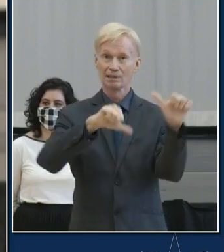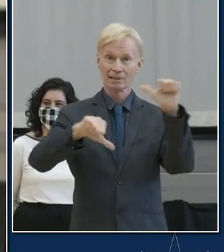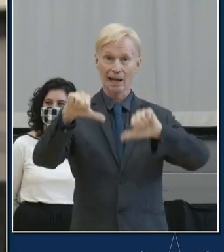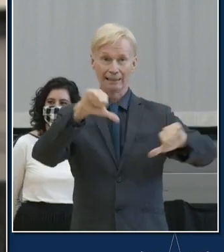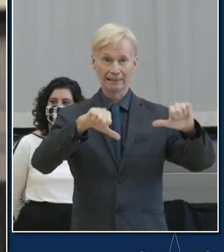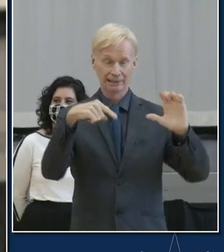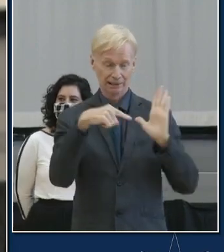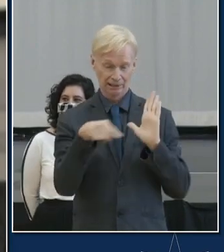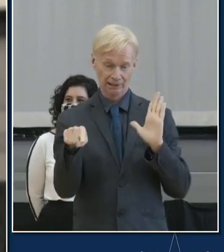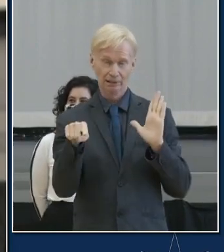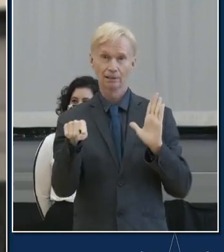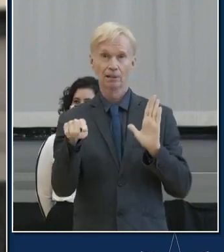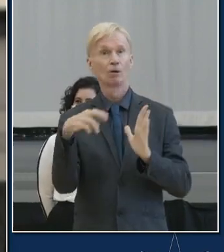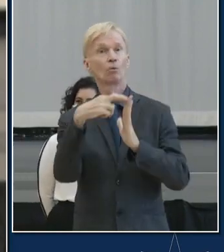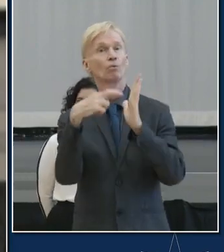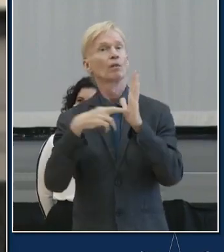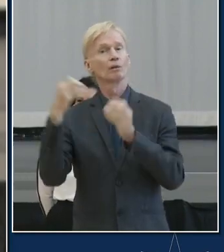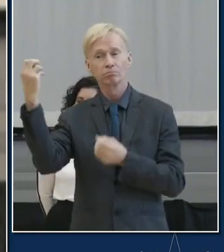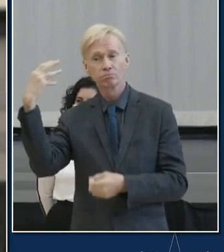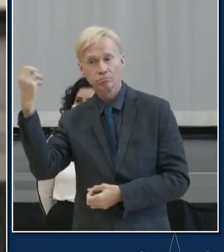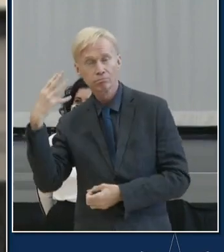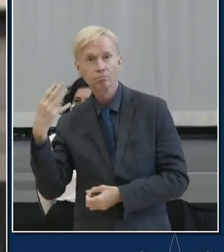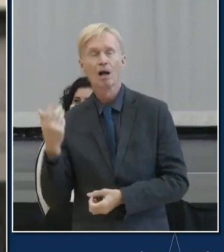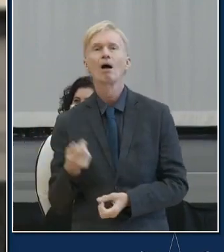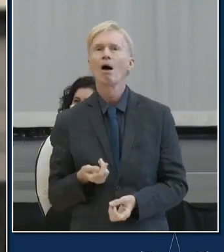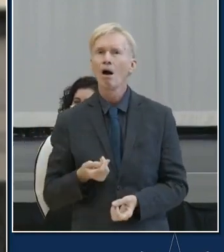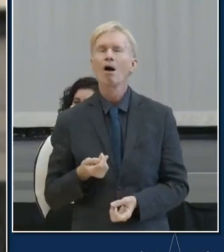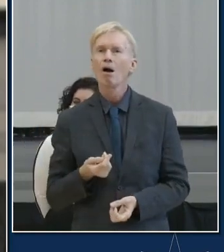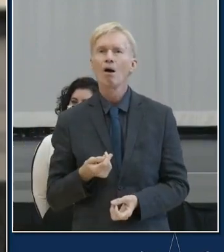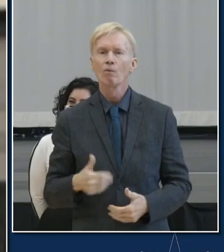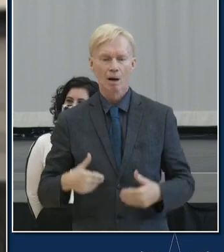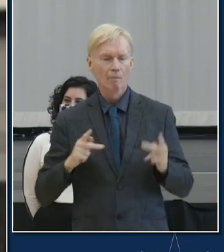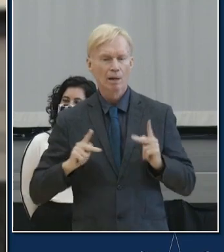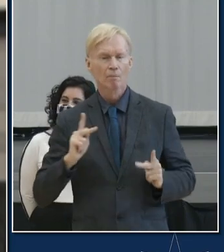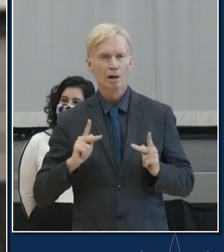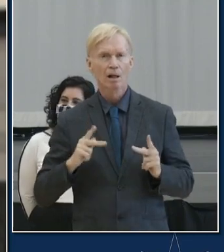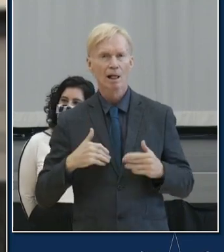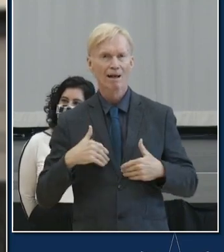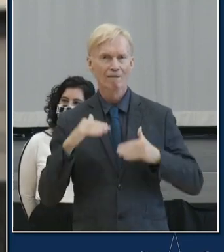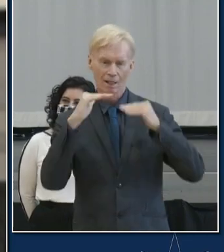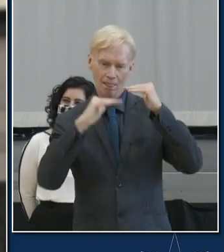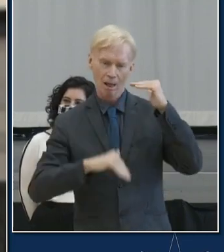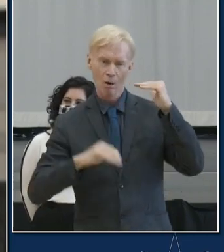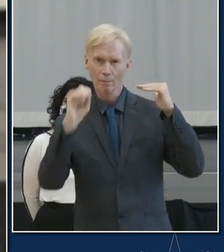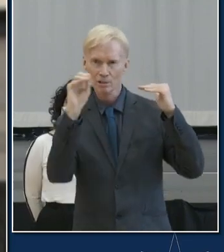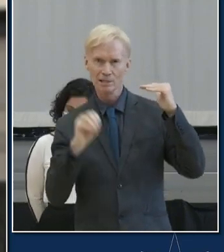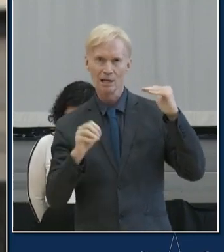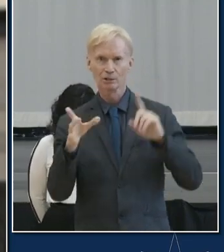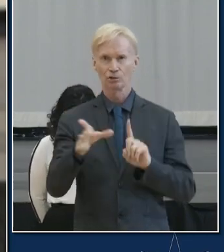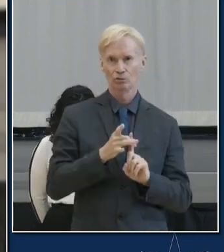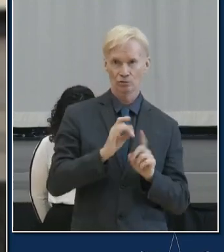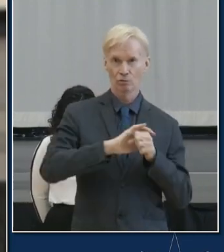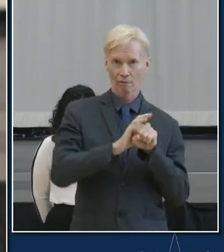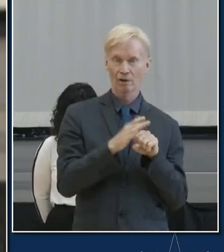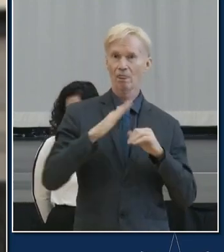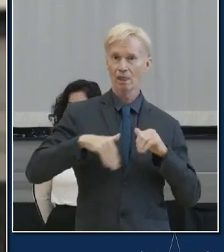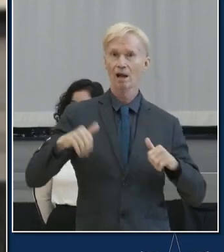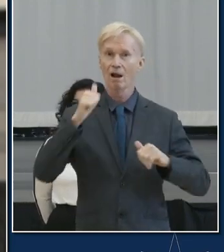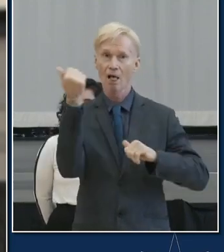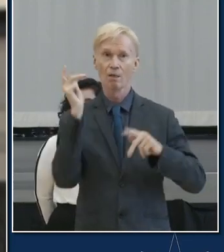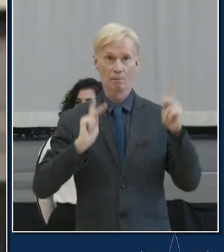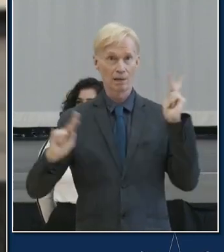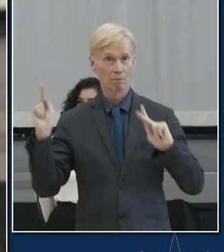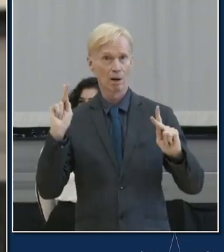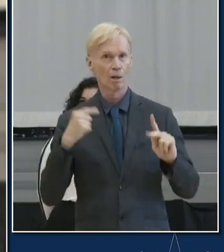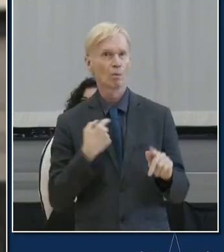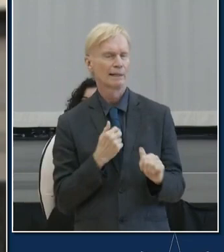the science tells us that young people do get this at a much lower rate than anybody else, and if we continue to make sure